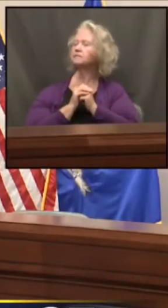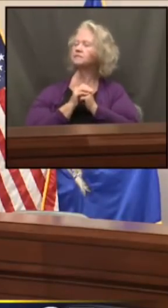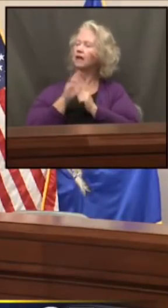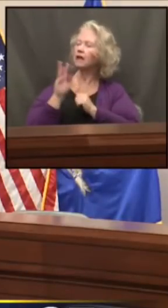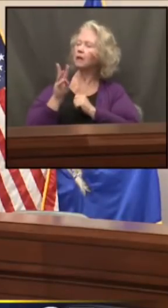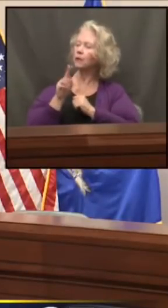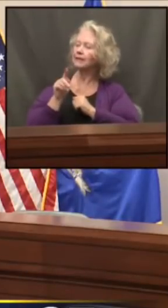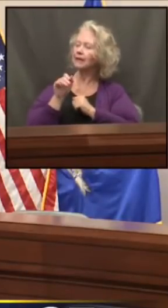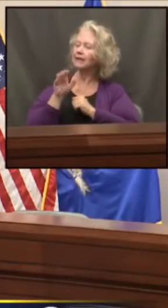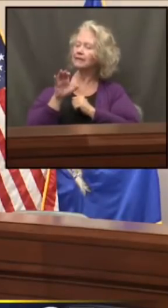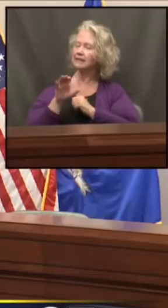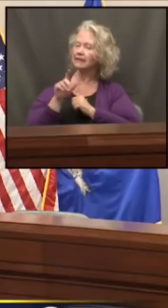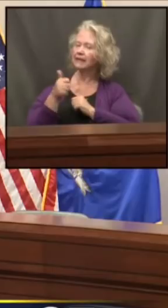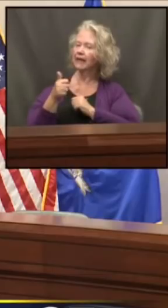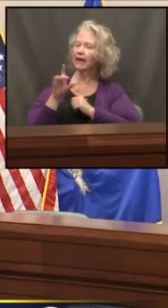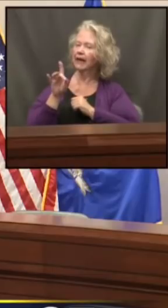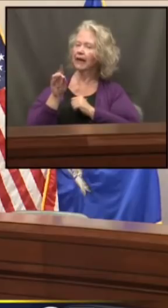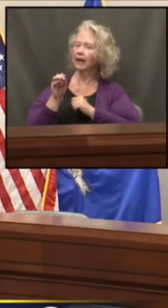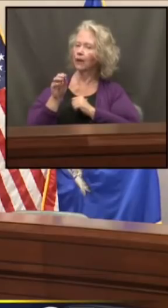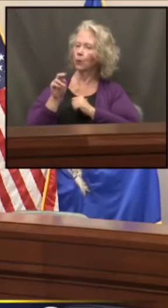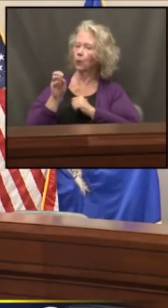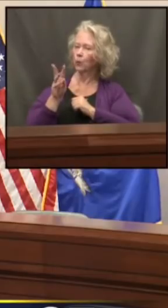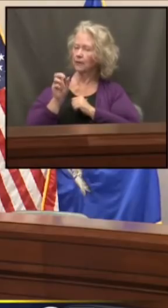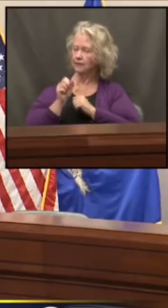WTIC 1080 News.